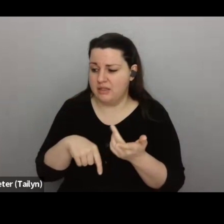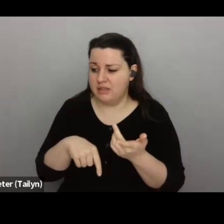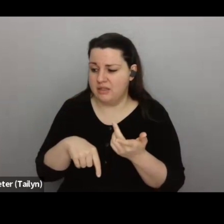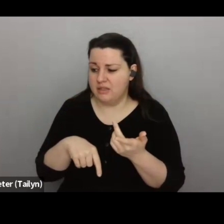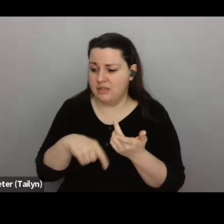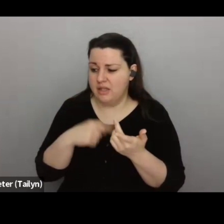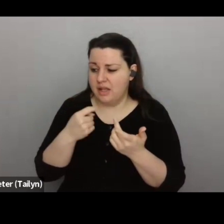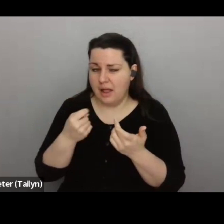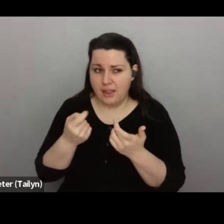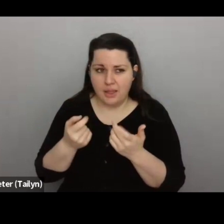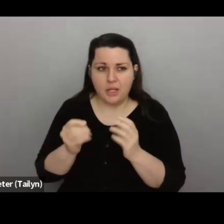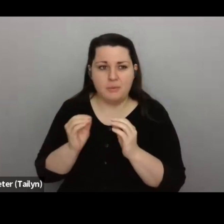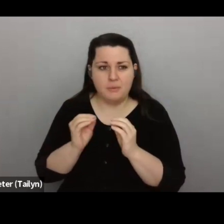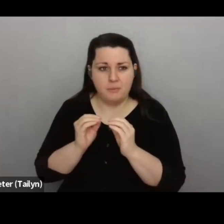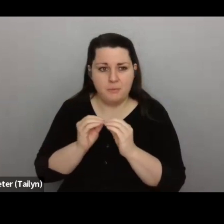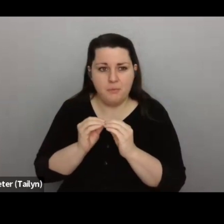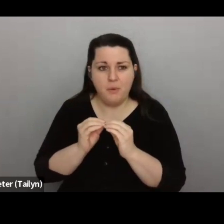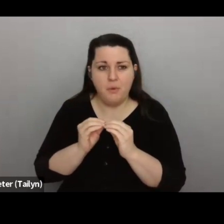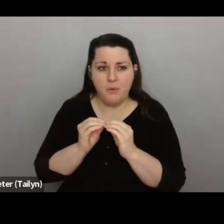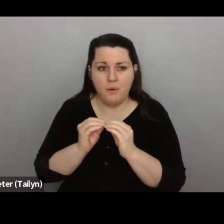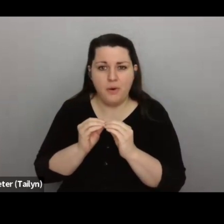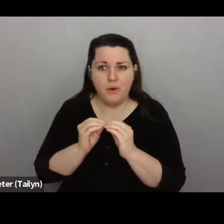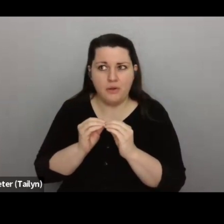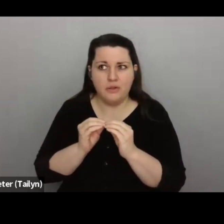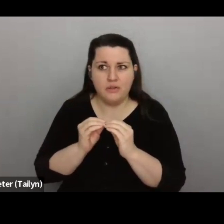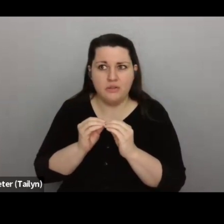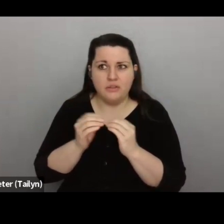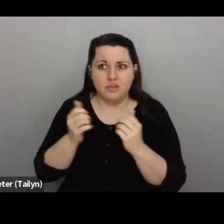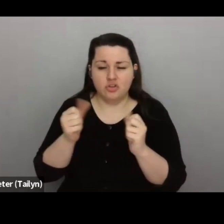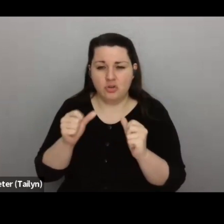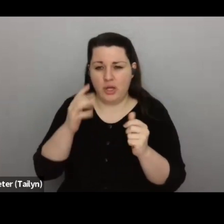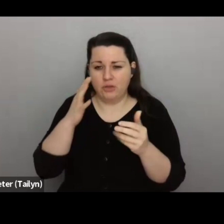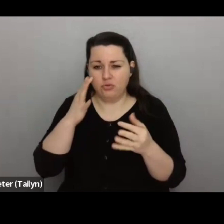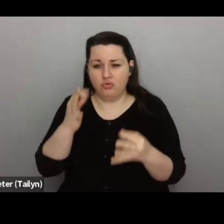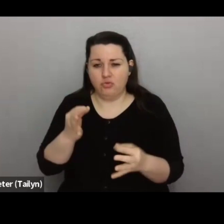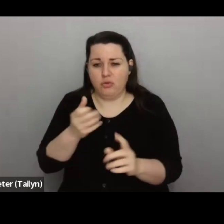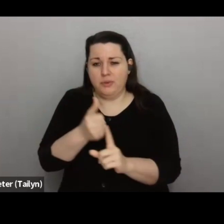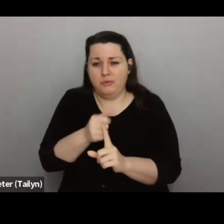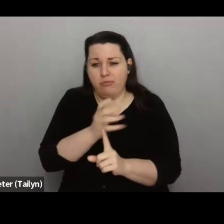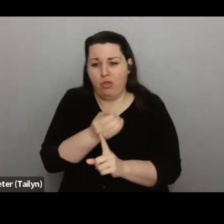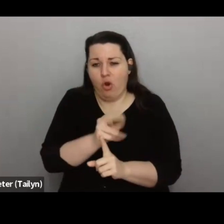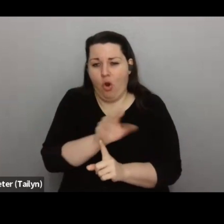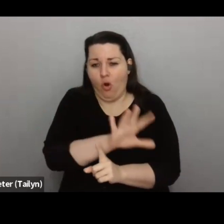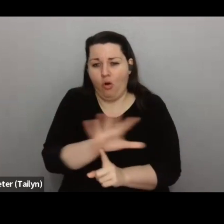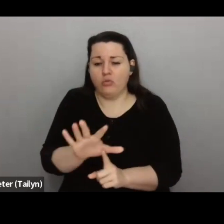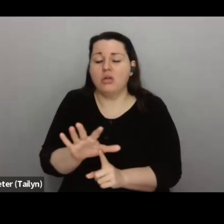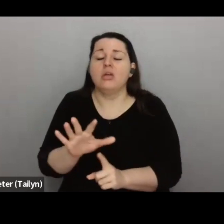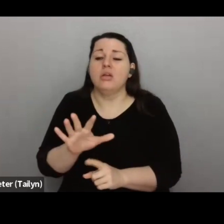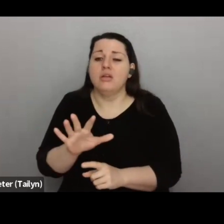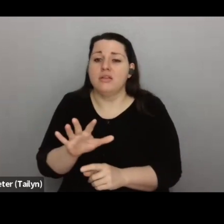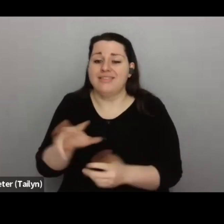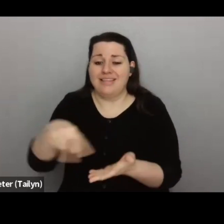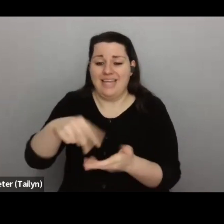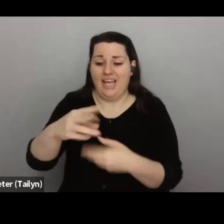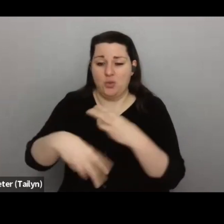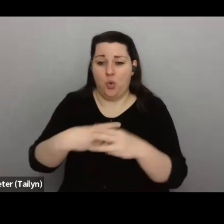more determining on their own as to what the world of the dance piece